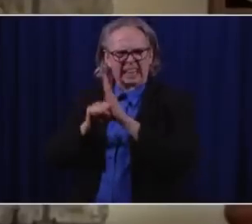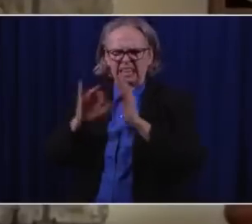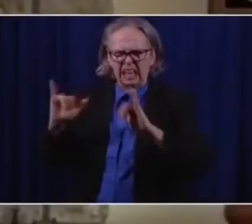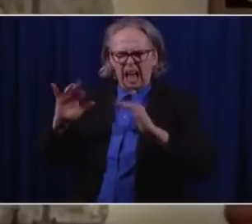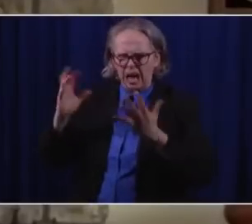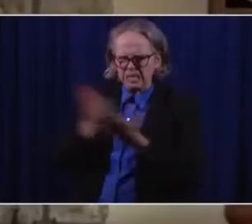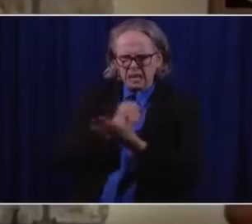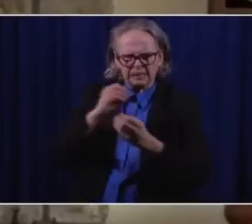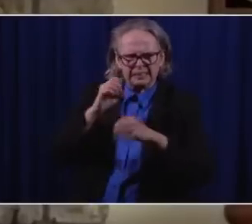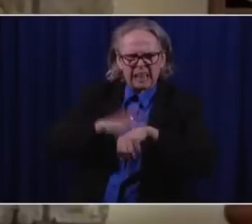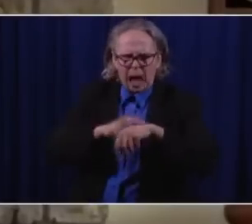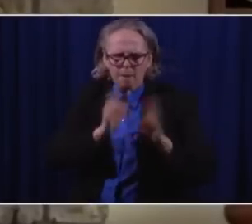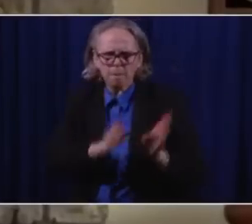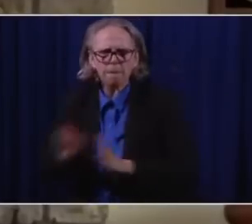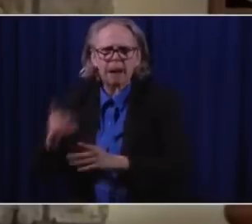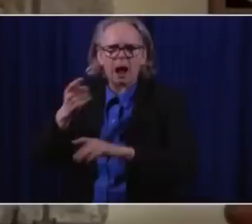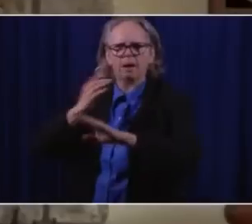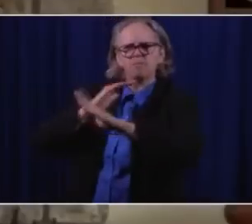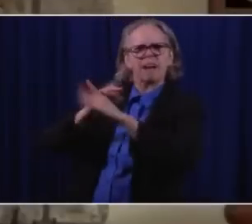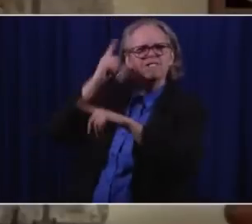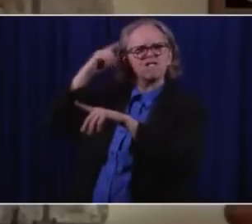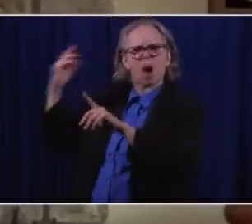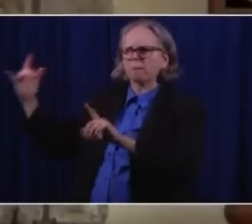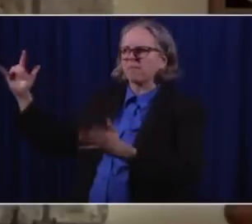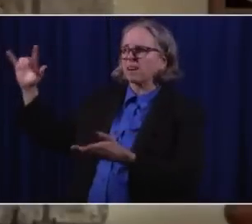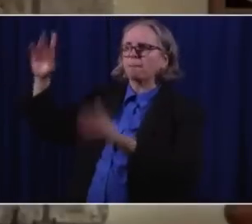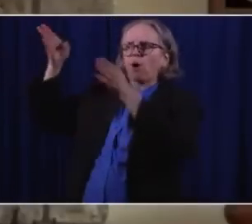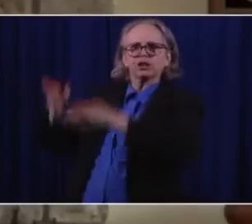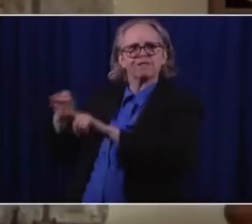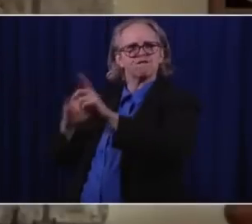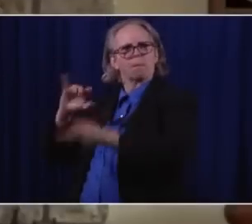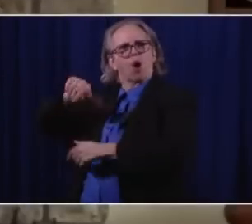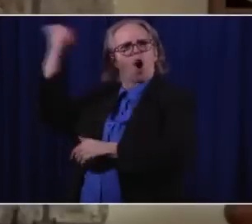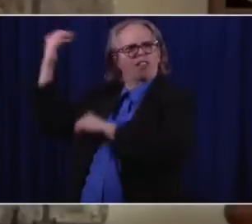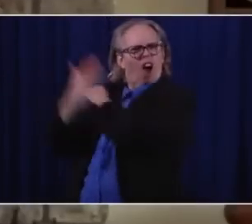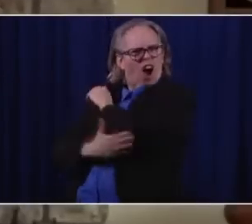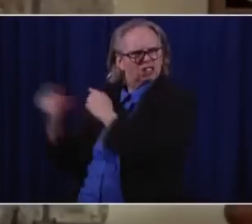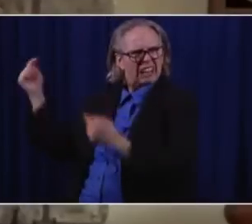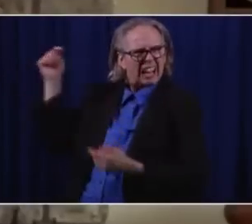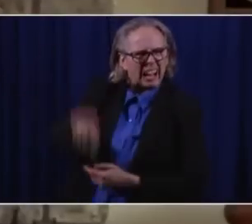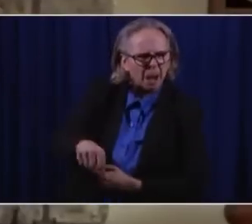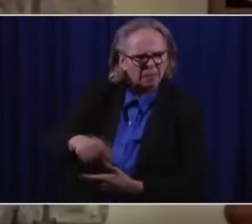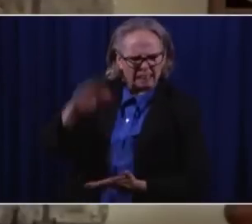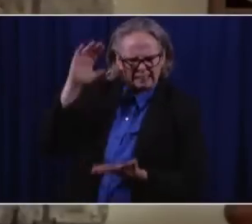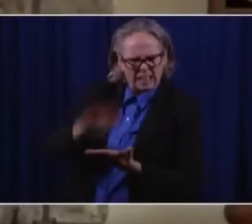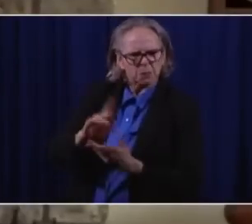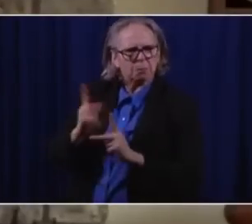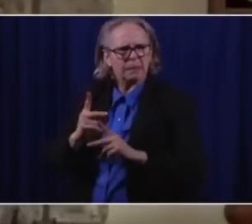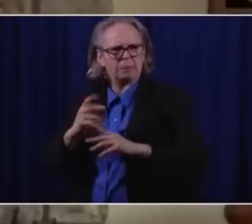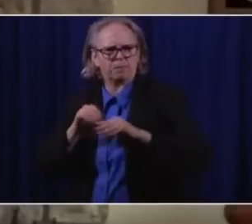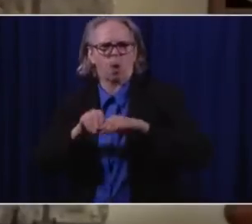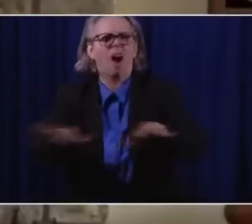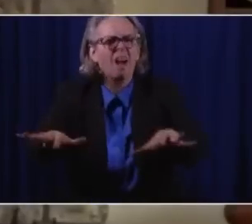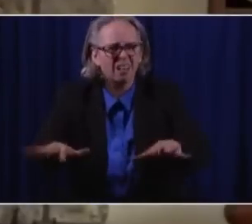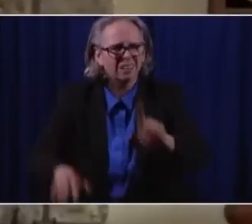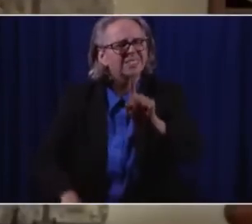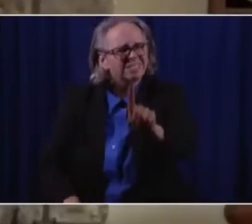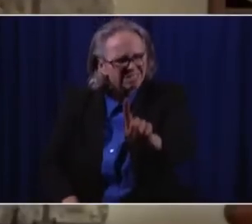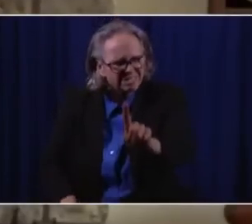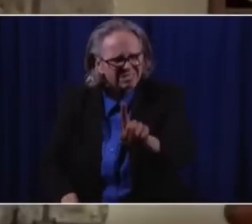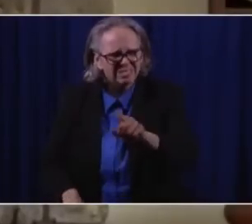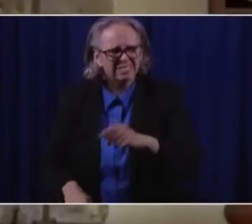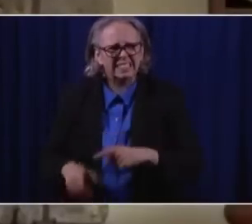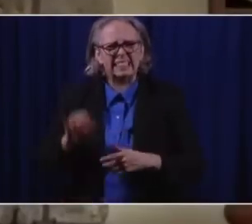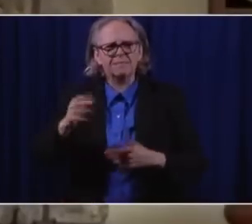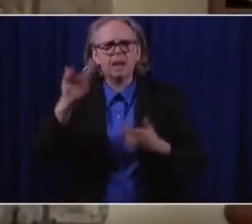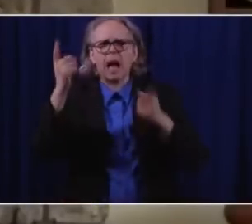from coming, but it gave us and bought us some time. But if in another crisis, a future president